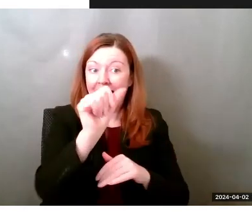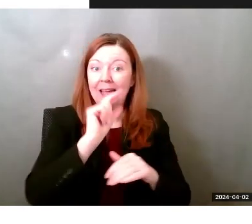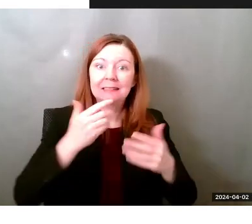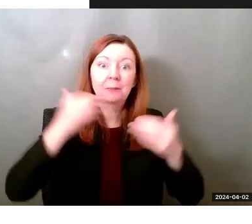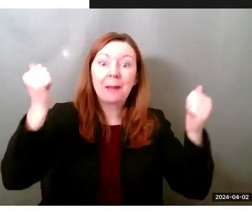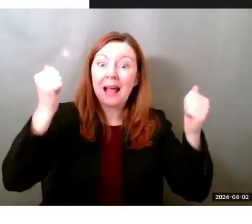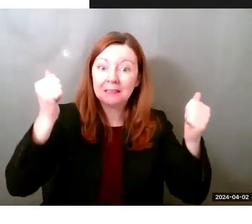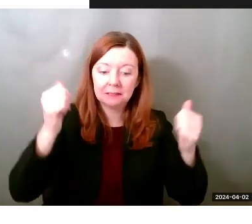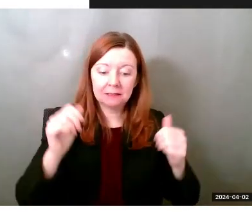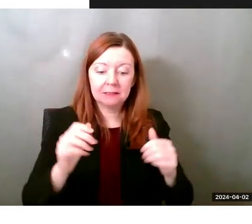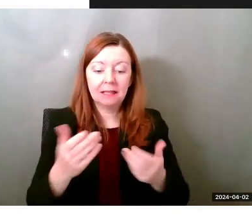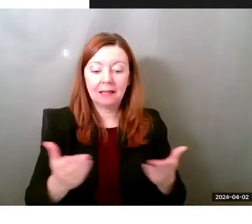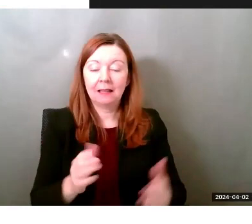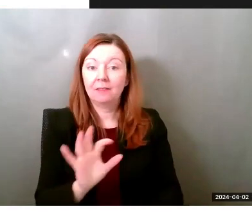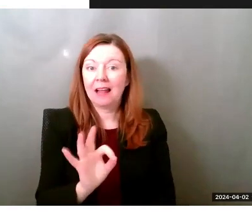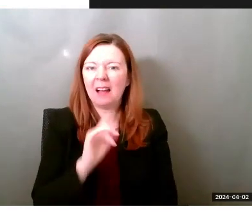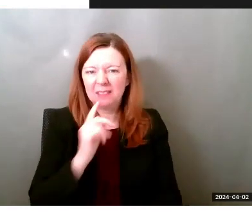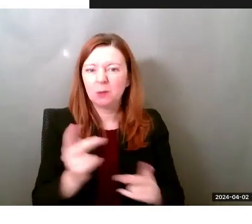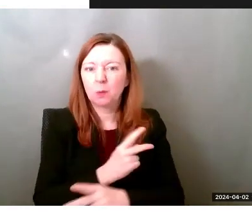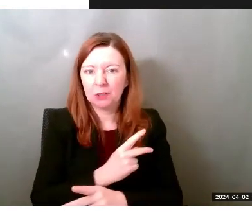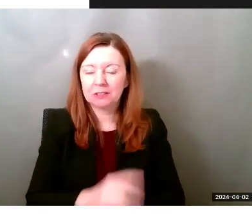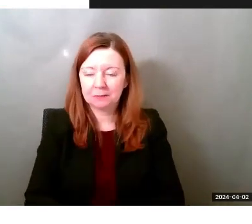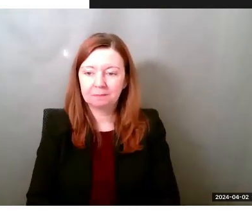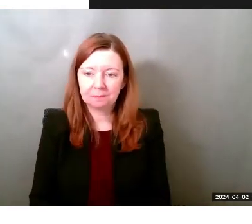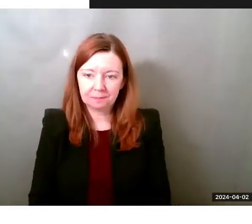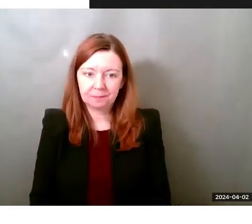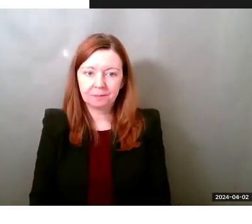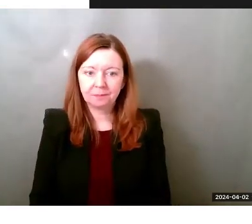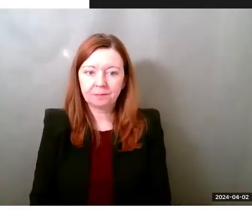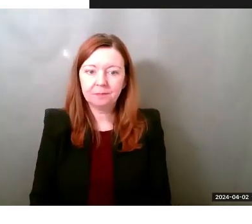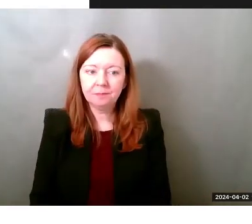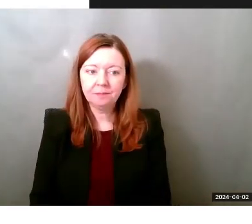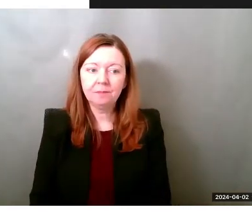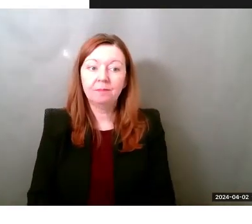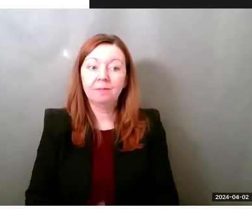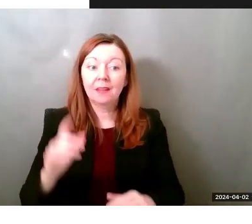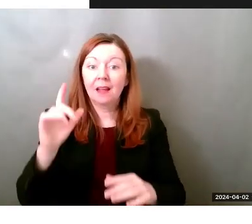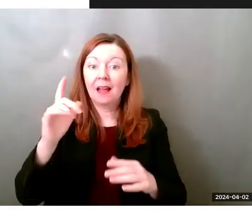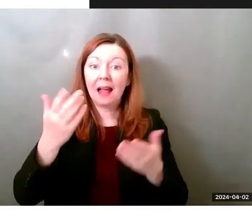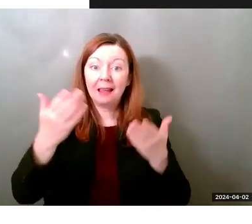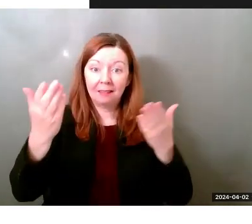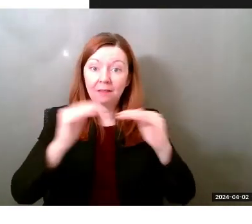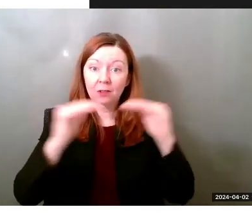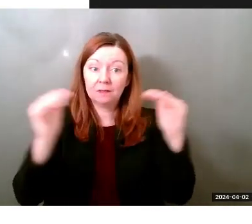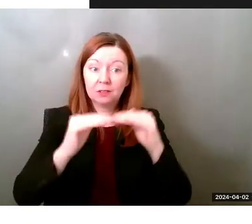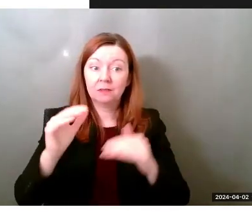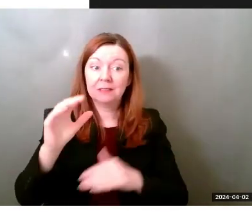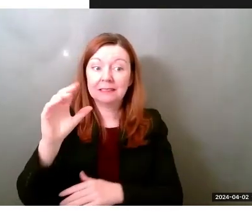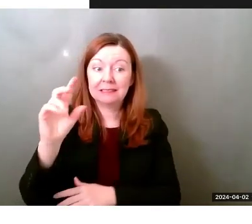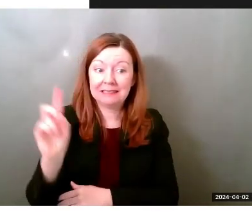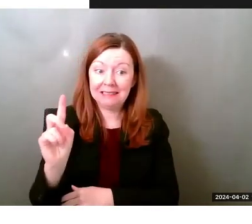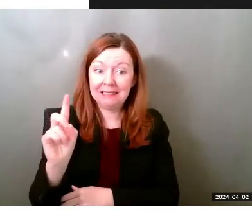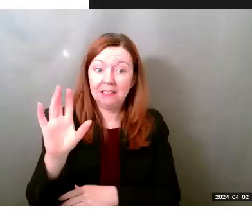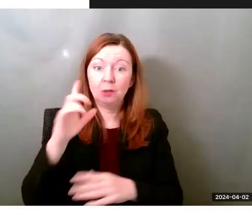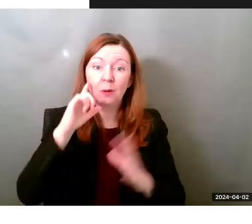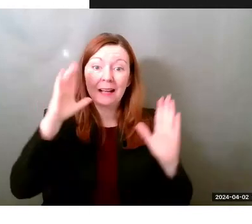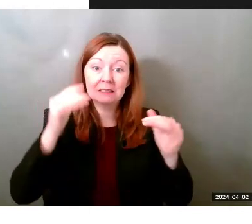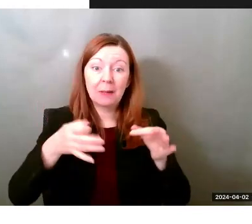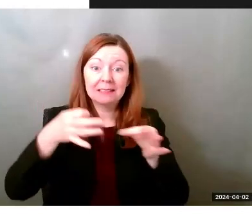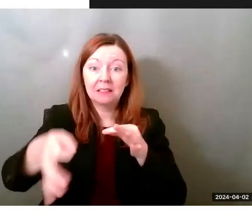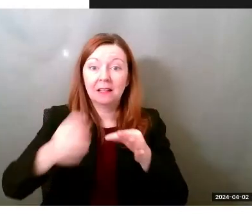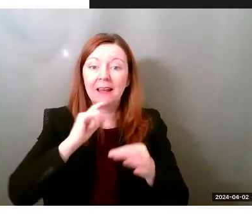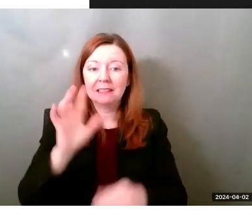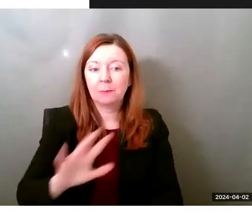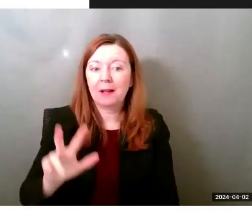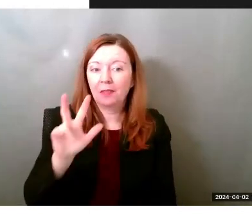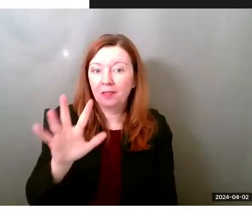and level of service F representing the worst operating conditions. So at level of service D, your expected delay is approximately